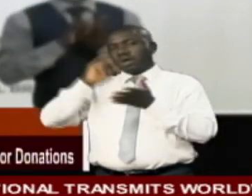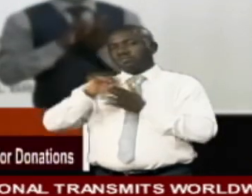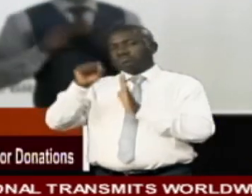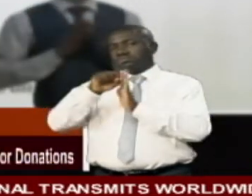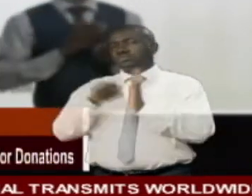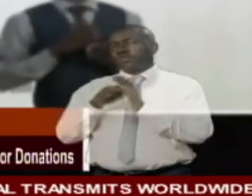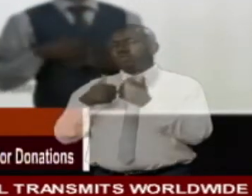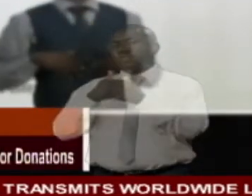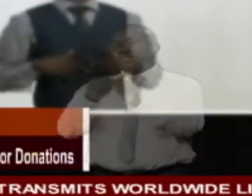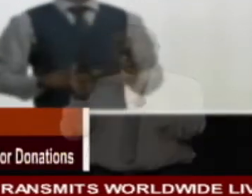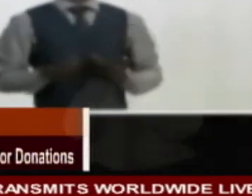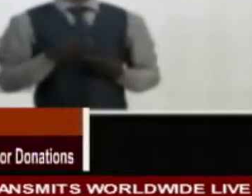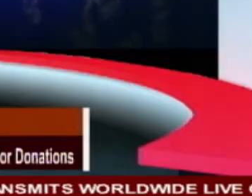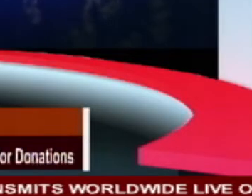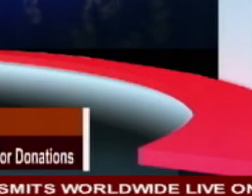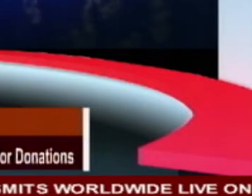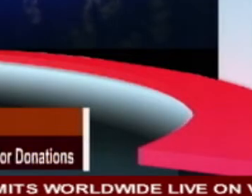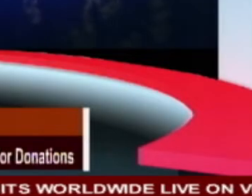states.